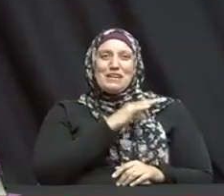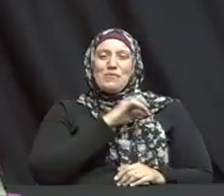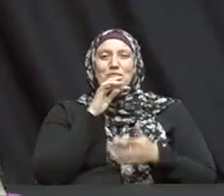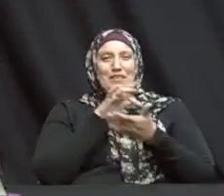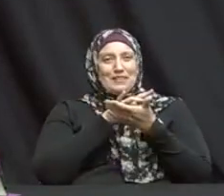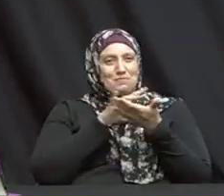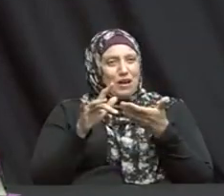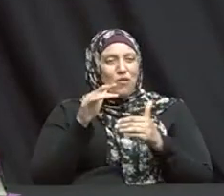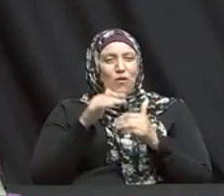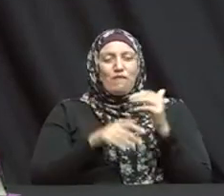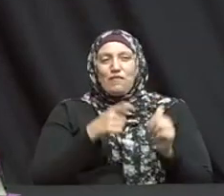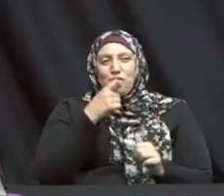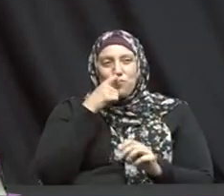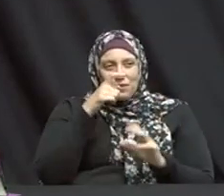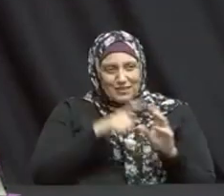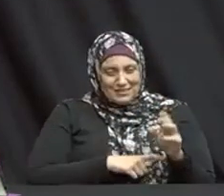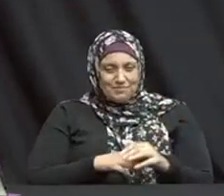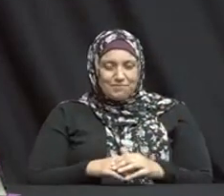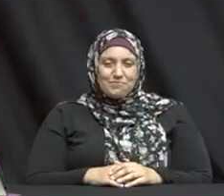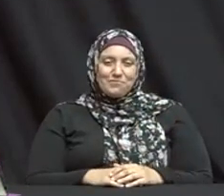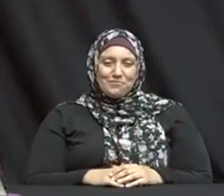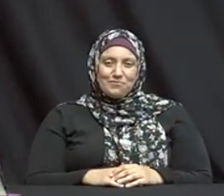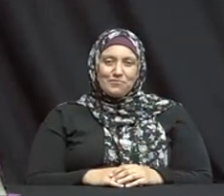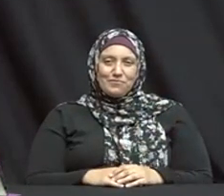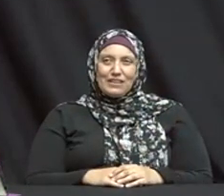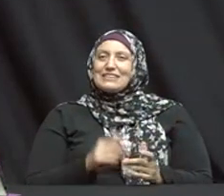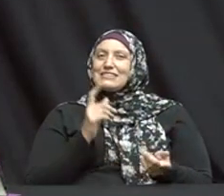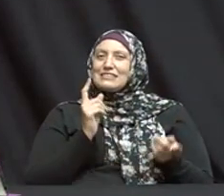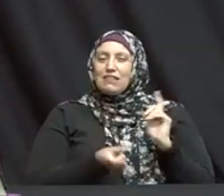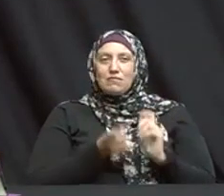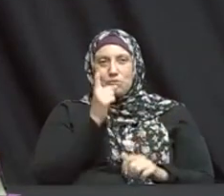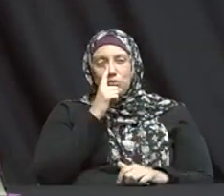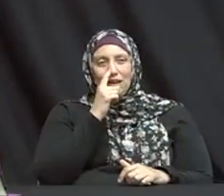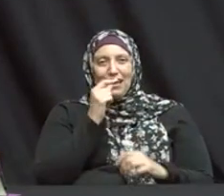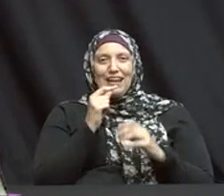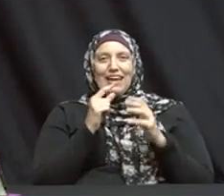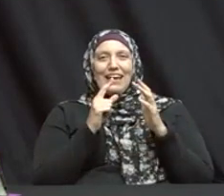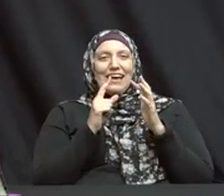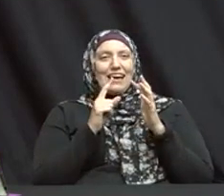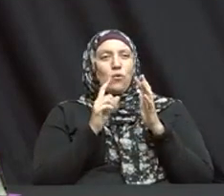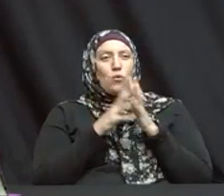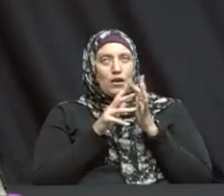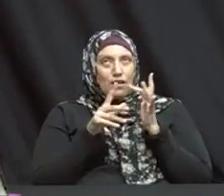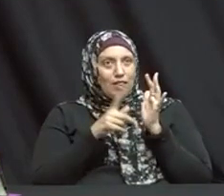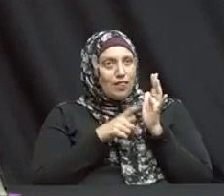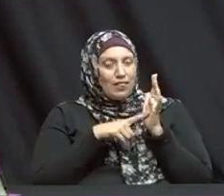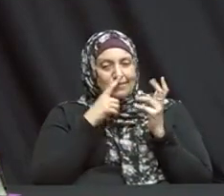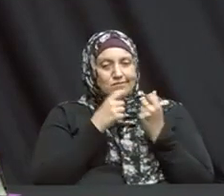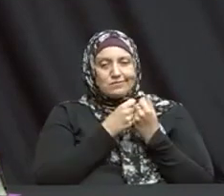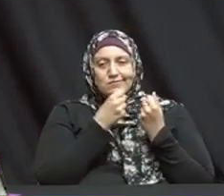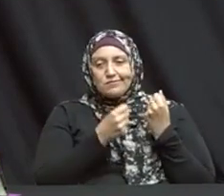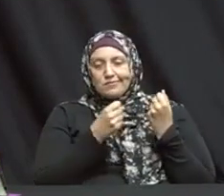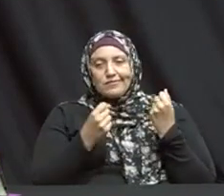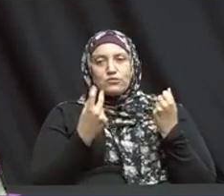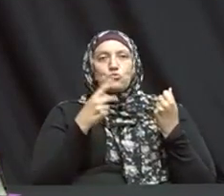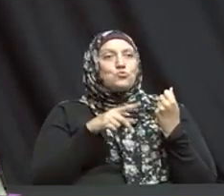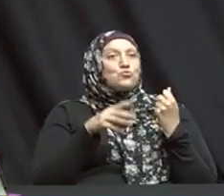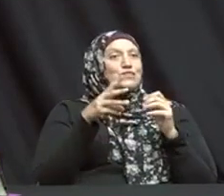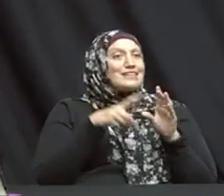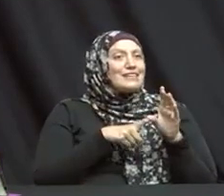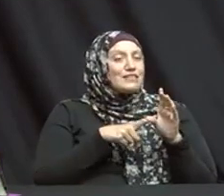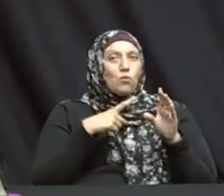just the initial estate without a testamentary trust for up to 2 or 3 years, just to be able to access the lower tax rates that are available